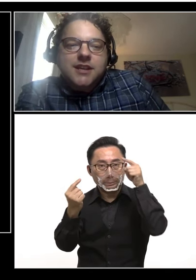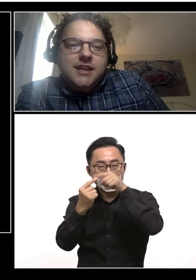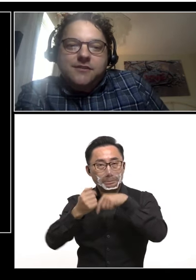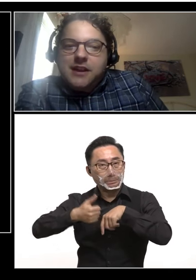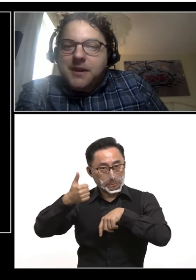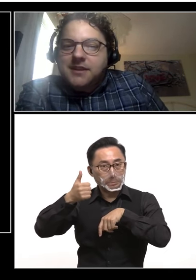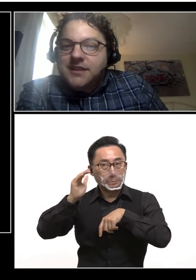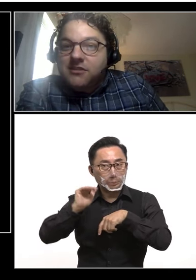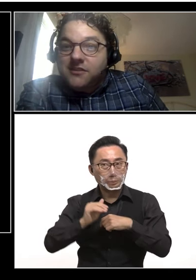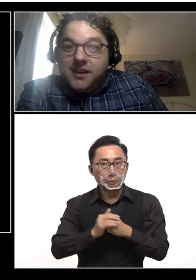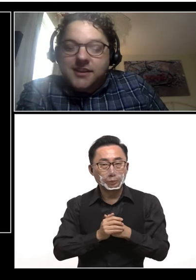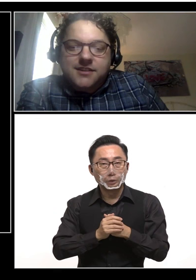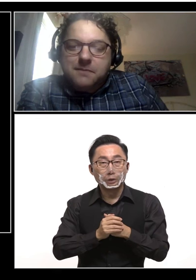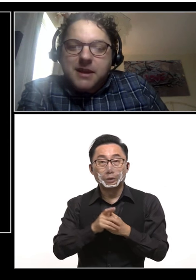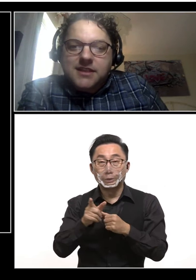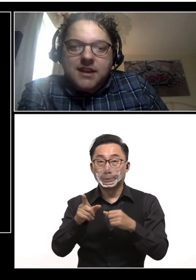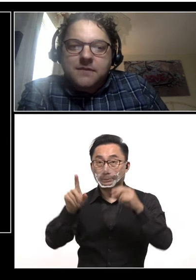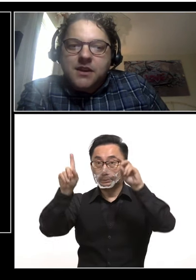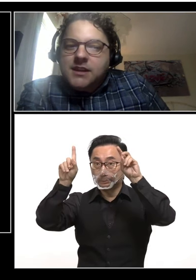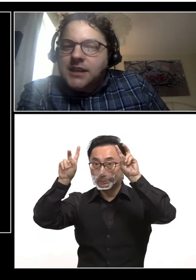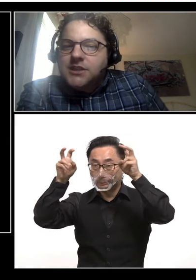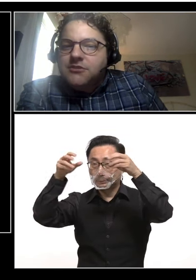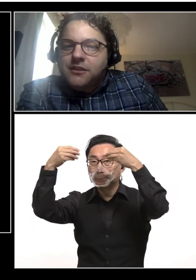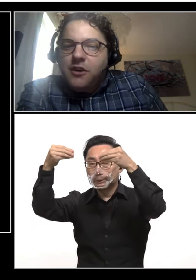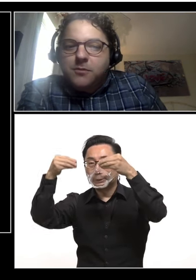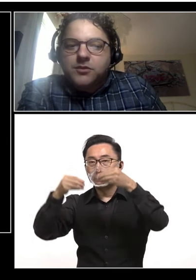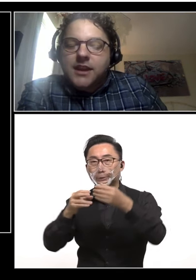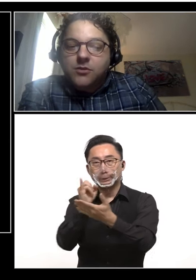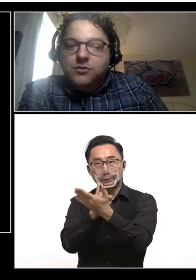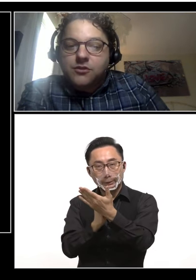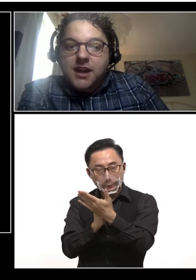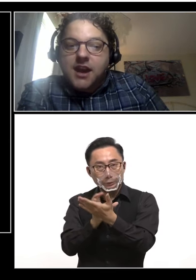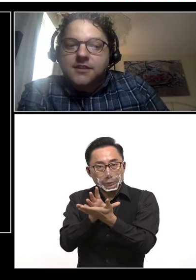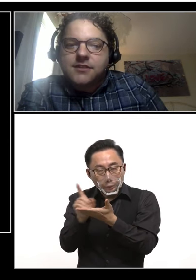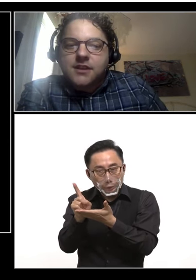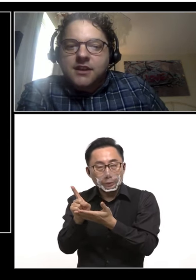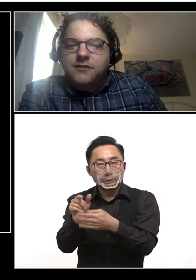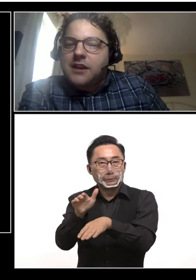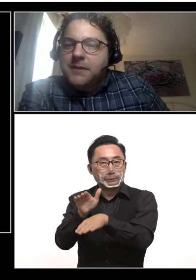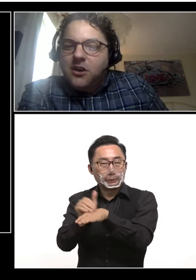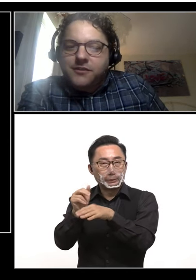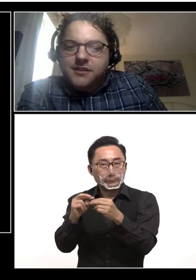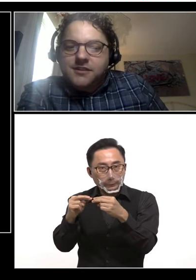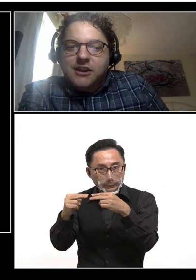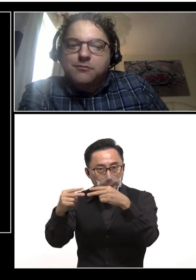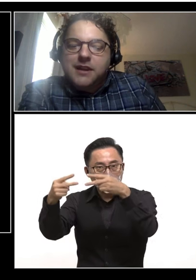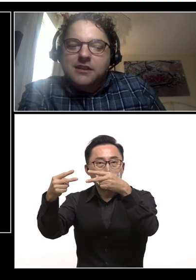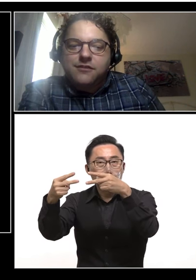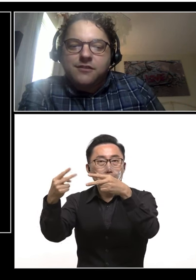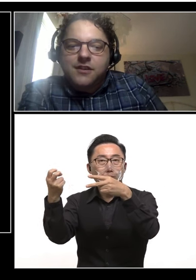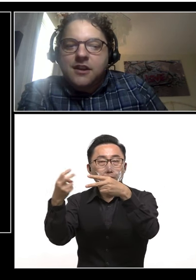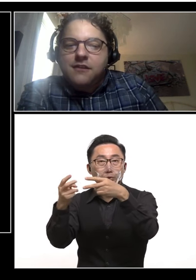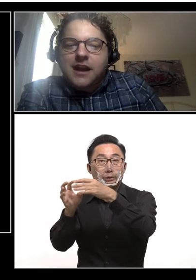Teaching and developing skills of artists is a big thing. Teaching transferable skills through the arts, developing confidence and